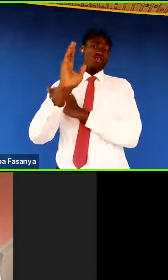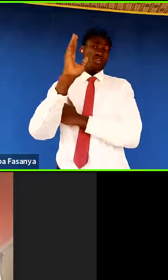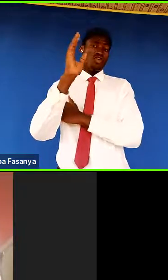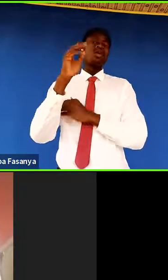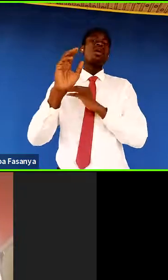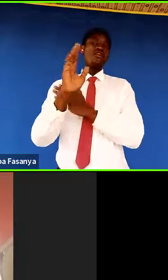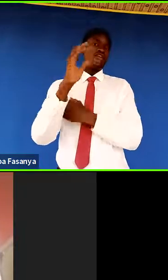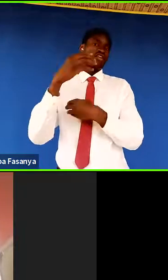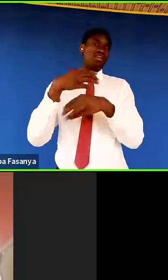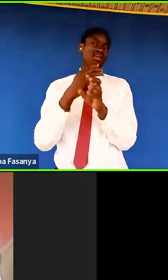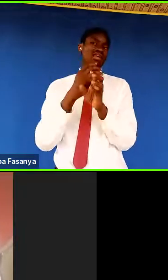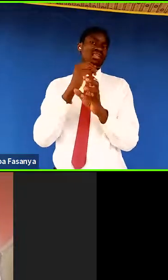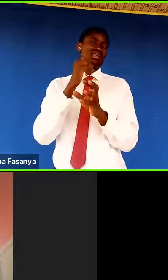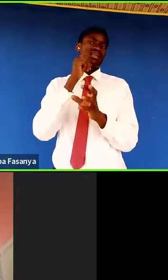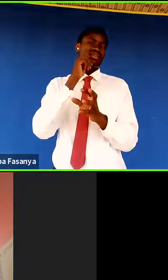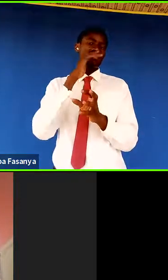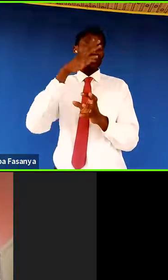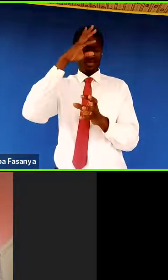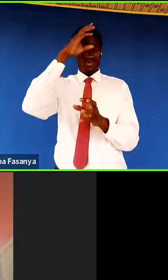us.